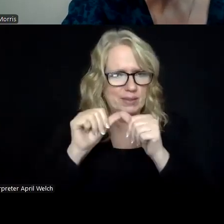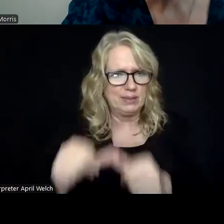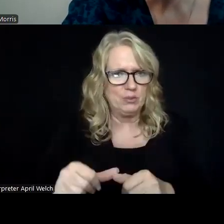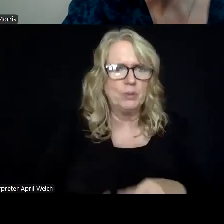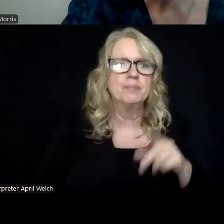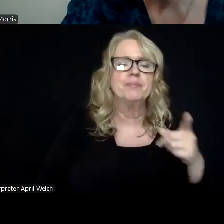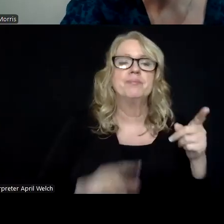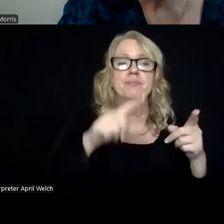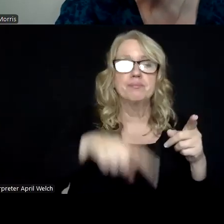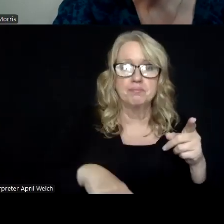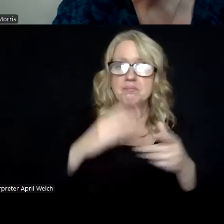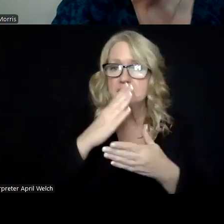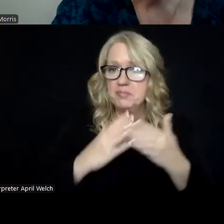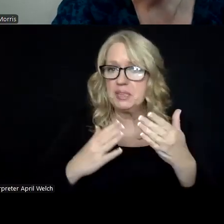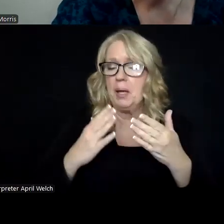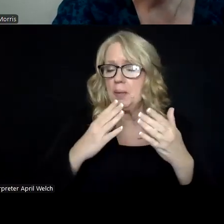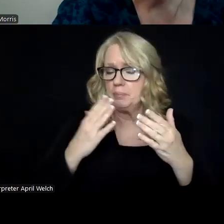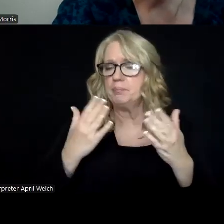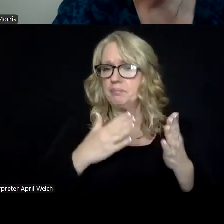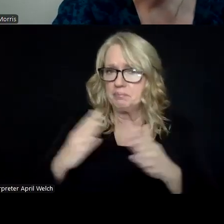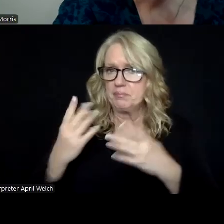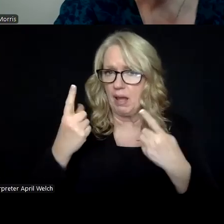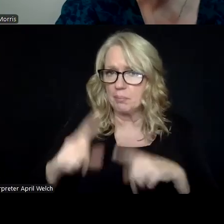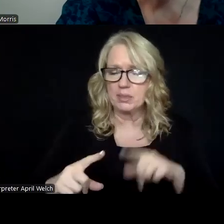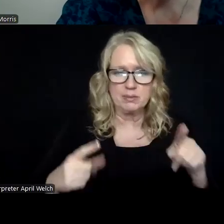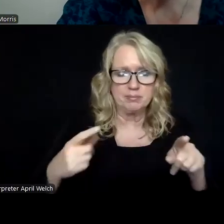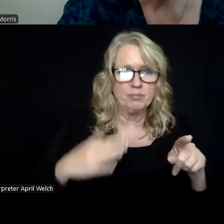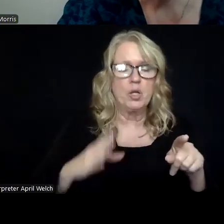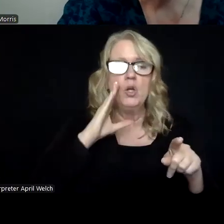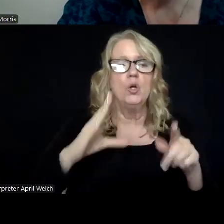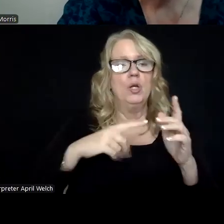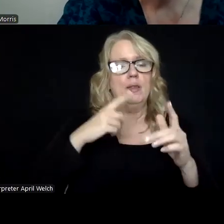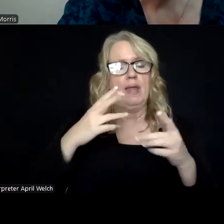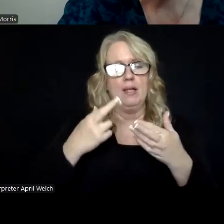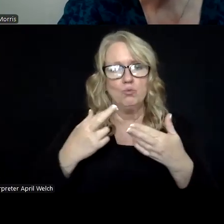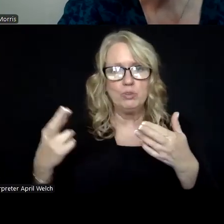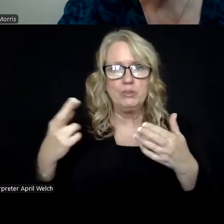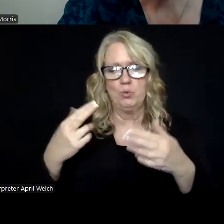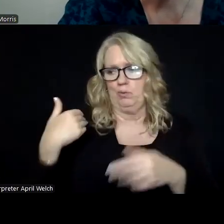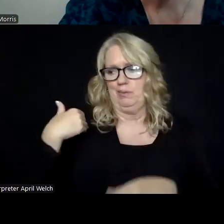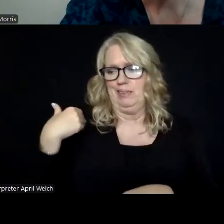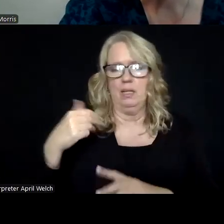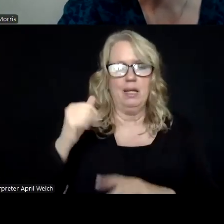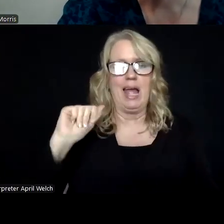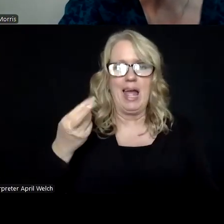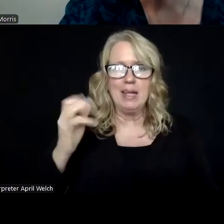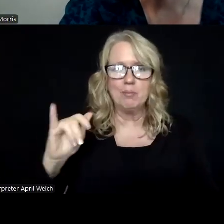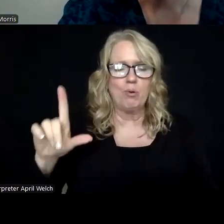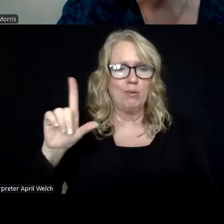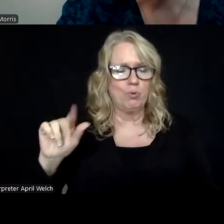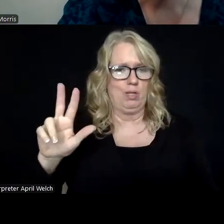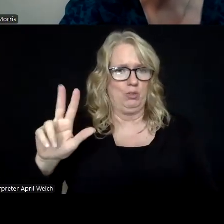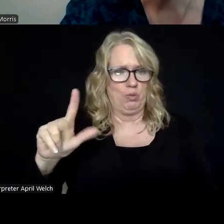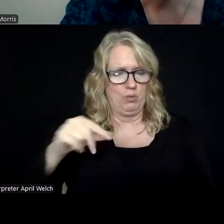So these are some of the trends. Again, we put the resource guide out in April of 23. So these were things